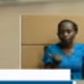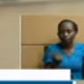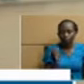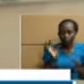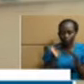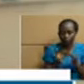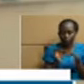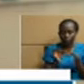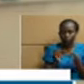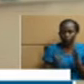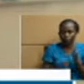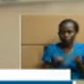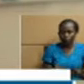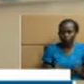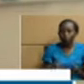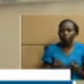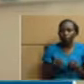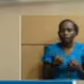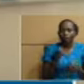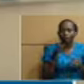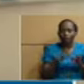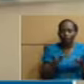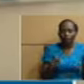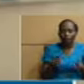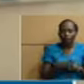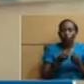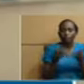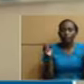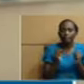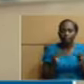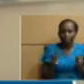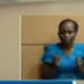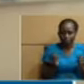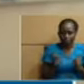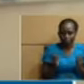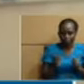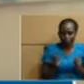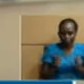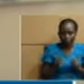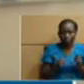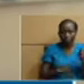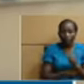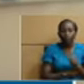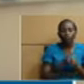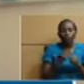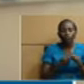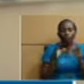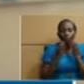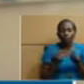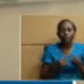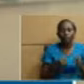our case, they are suffering from non-communicable diseases. They need your support, you as a community. They need your support, you as the